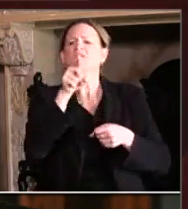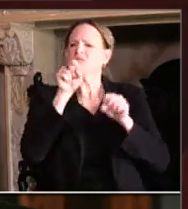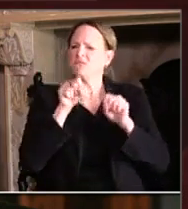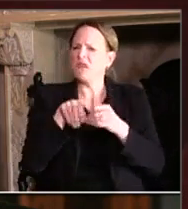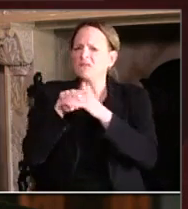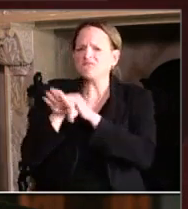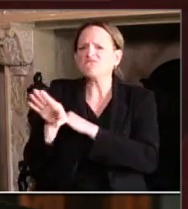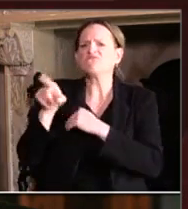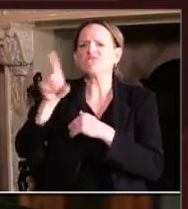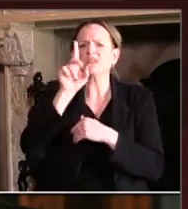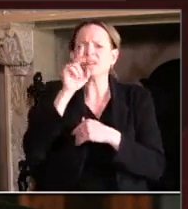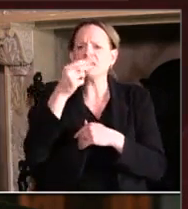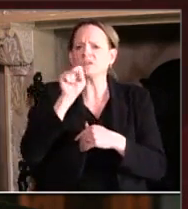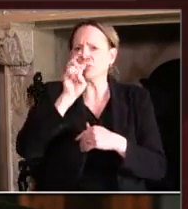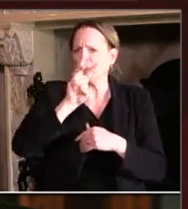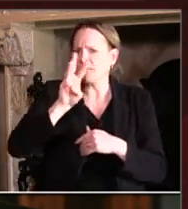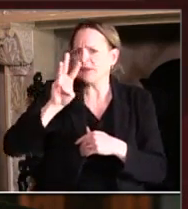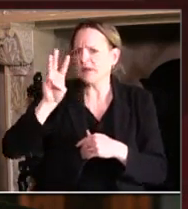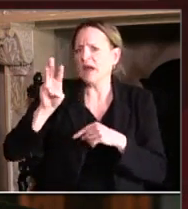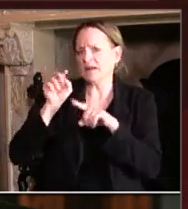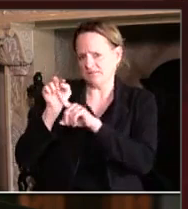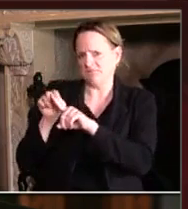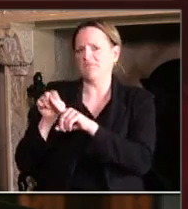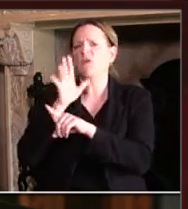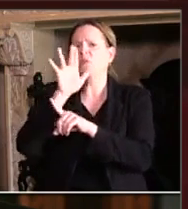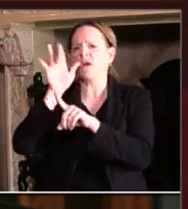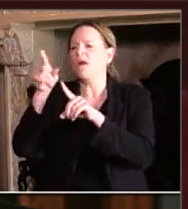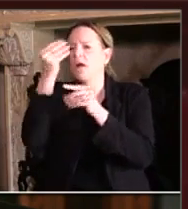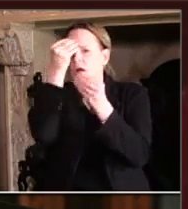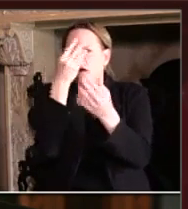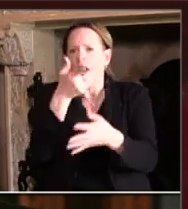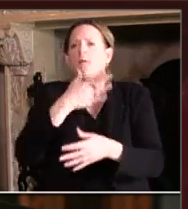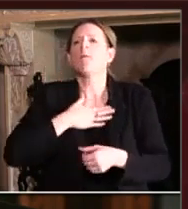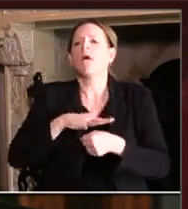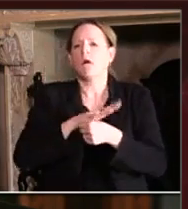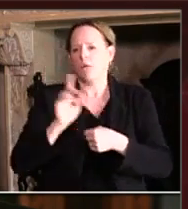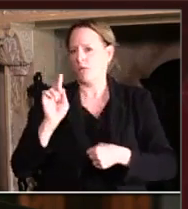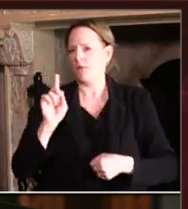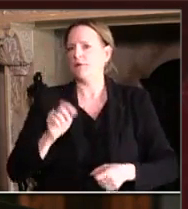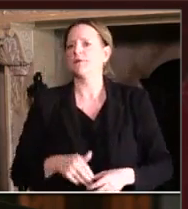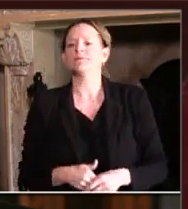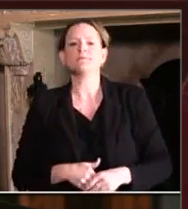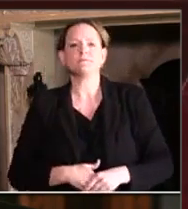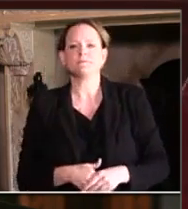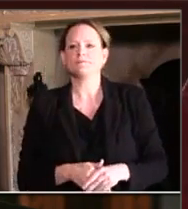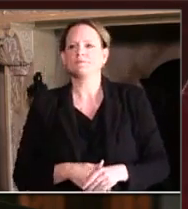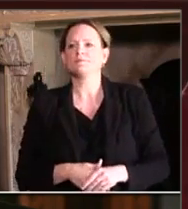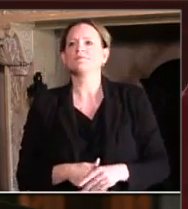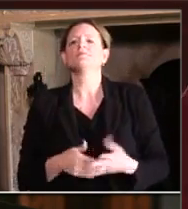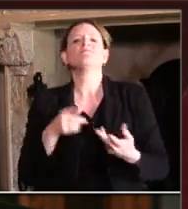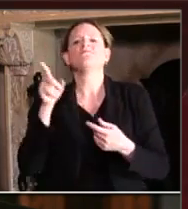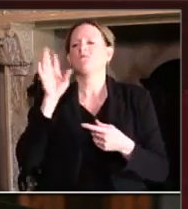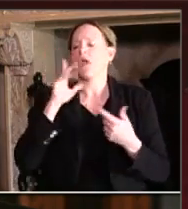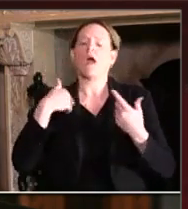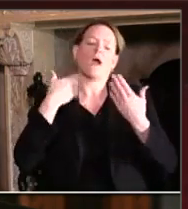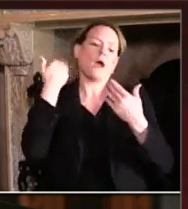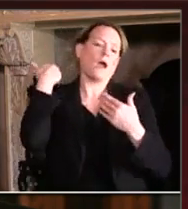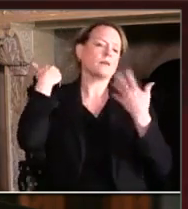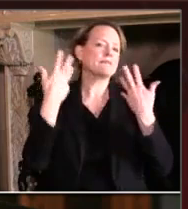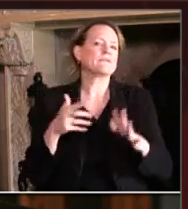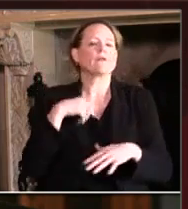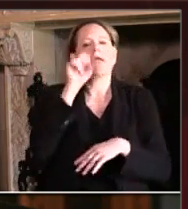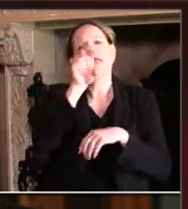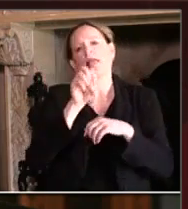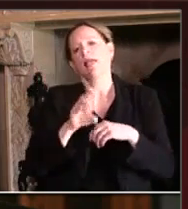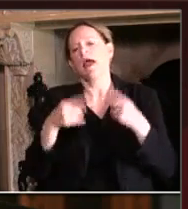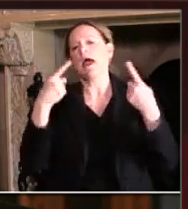dhs.wisconsin.gov/testing. I've shared the symptoms of COVID-19 with you before, but I want to emphasize that even if you are experiencing just one of